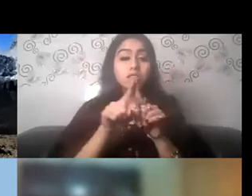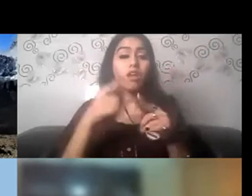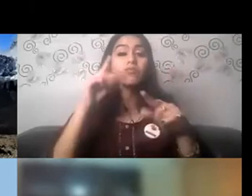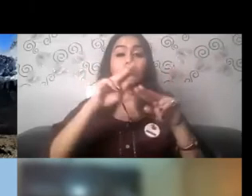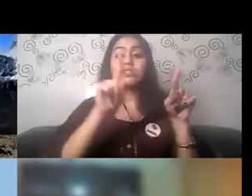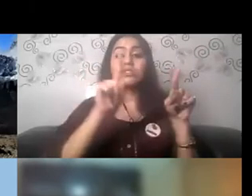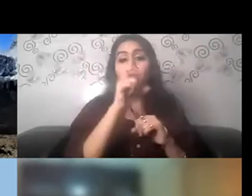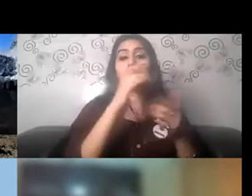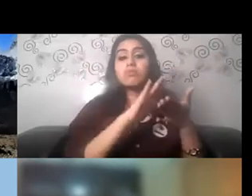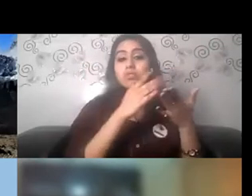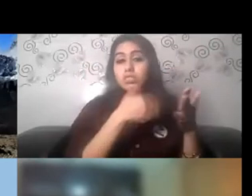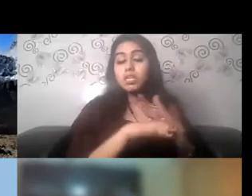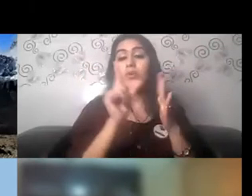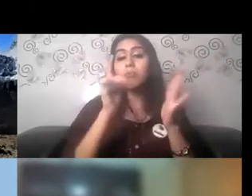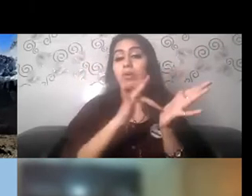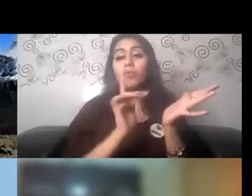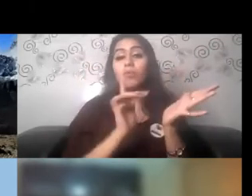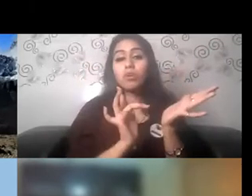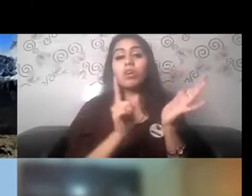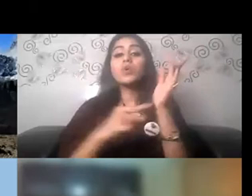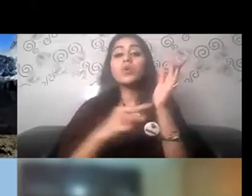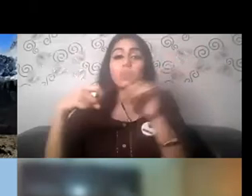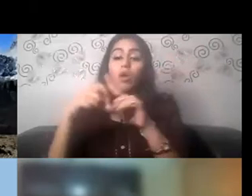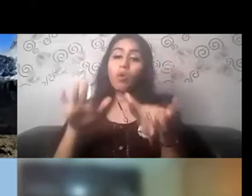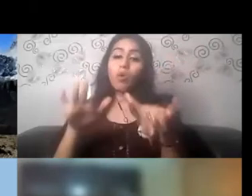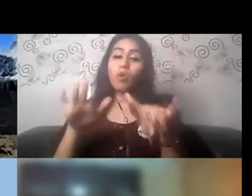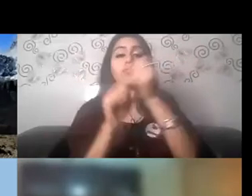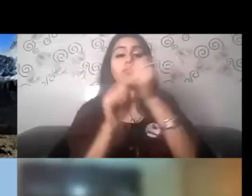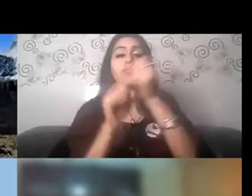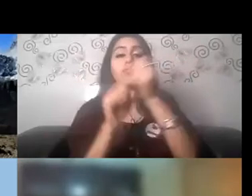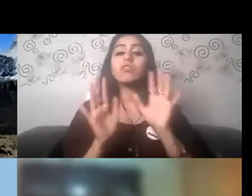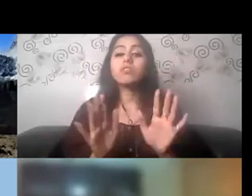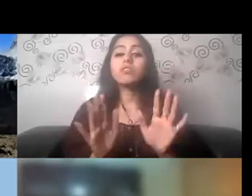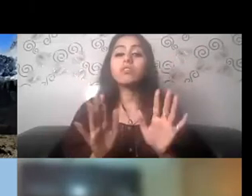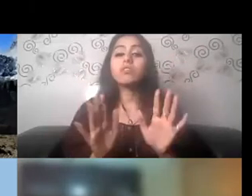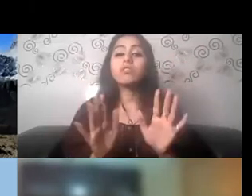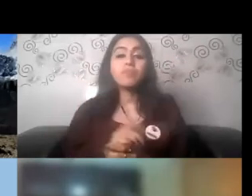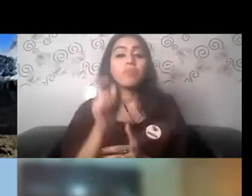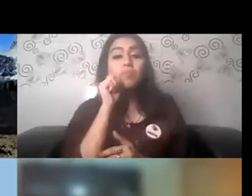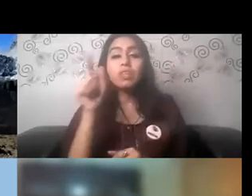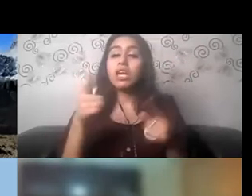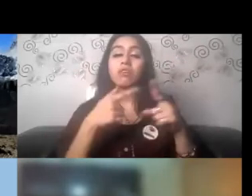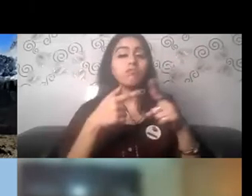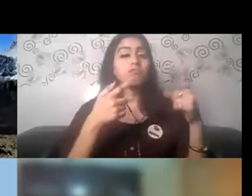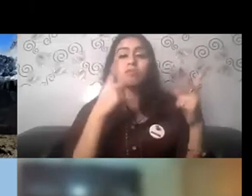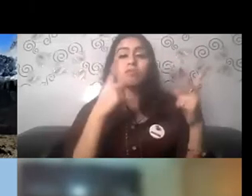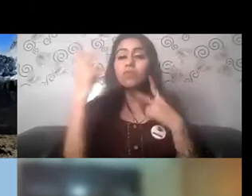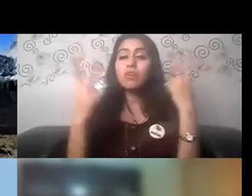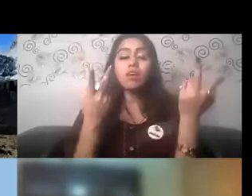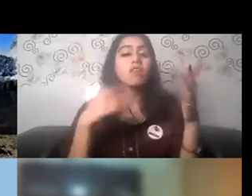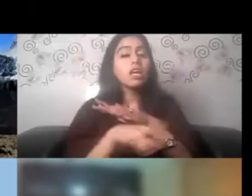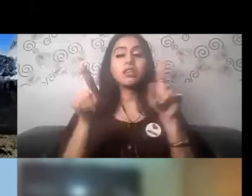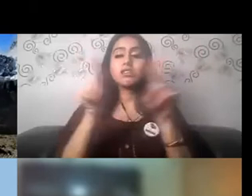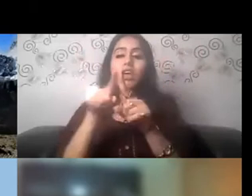in the UK and globally. He travels a lot. He's worked in Chicago, Dublin,